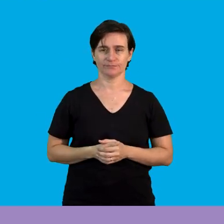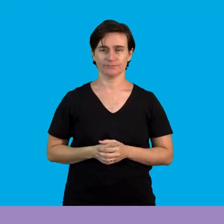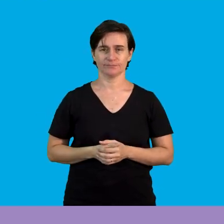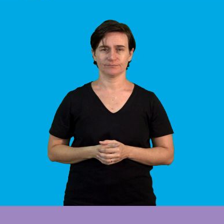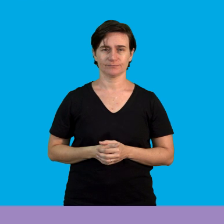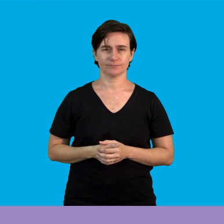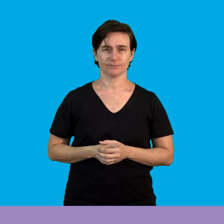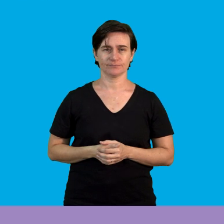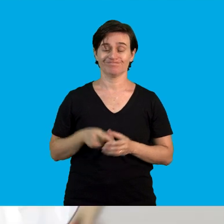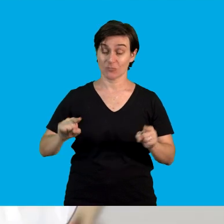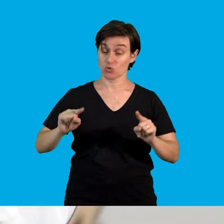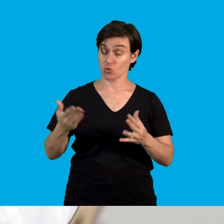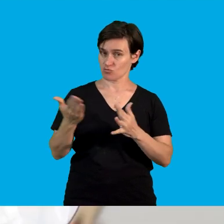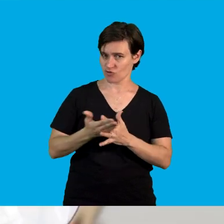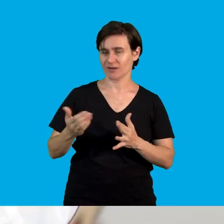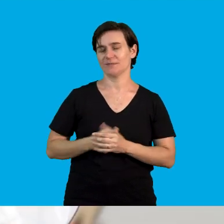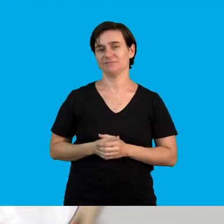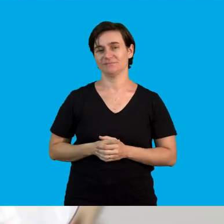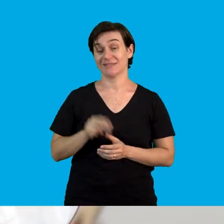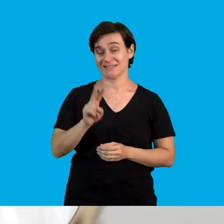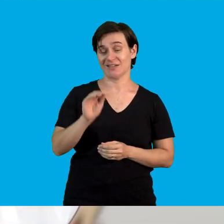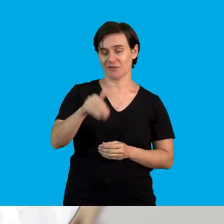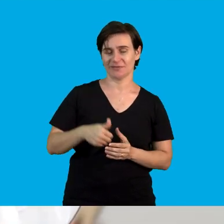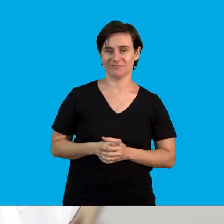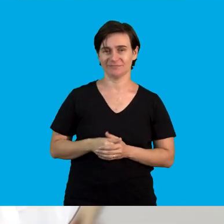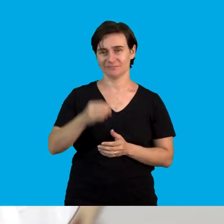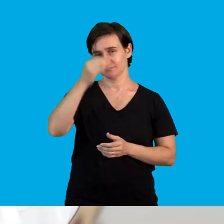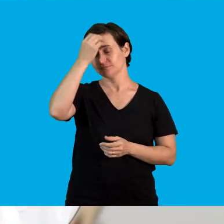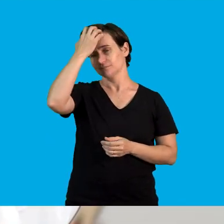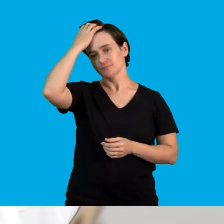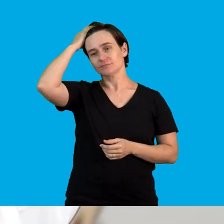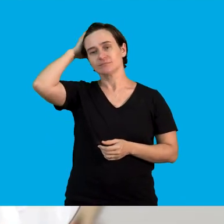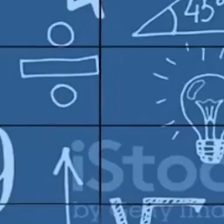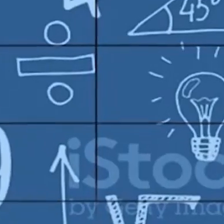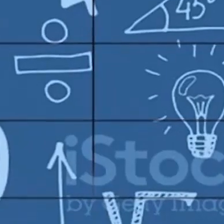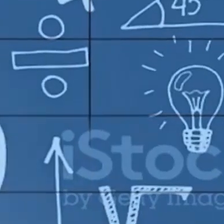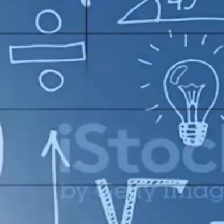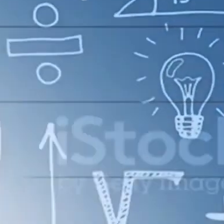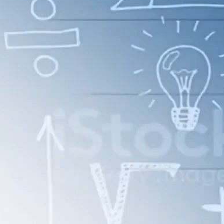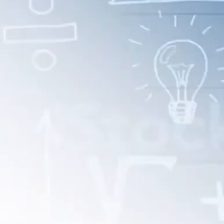degree thereof is 3. All right, let's go for an ad break. See you soon.